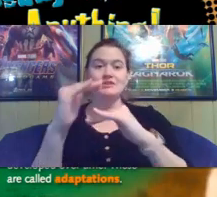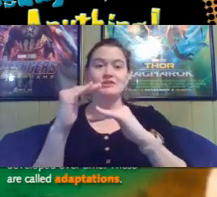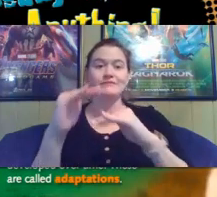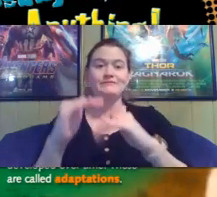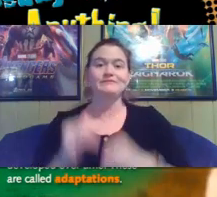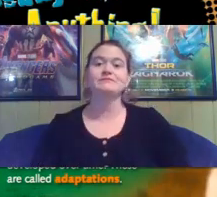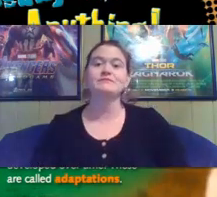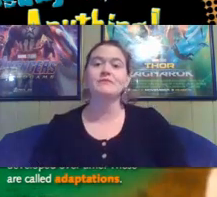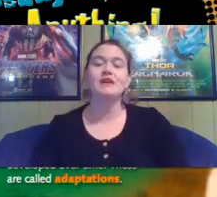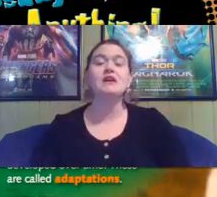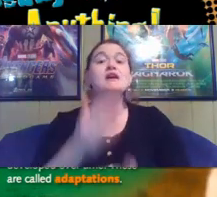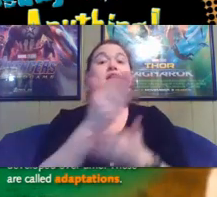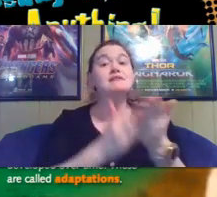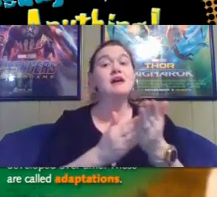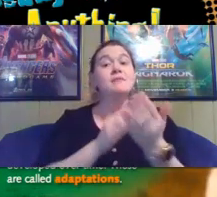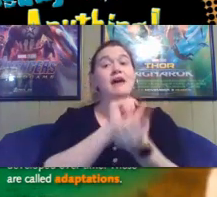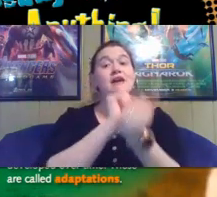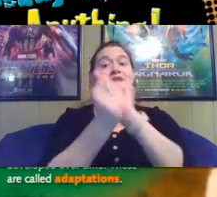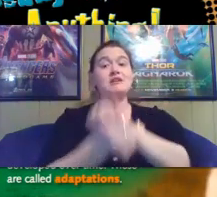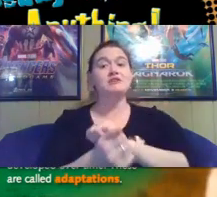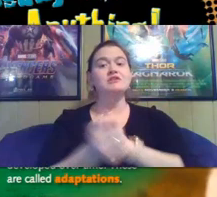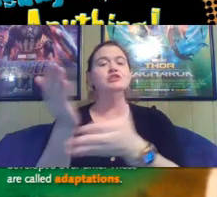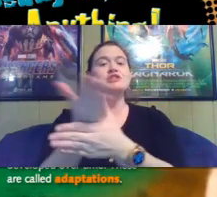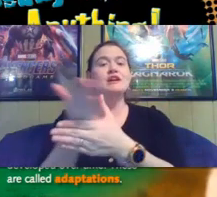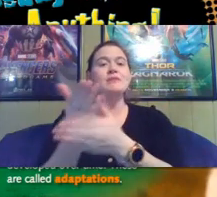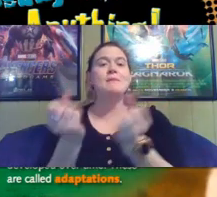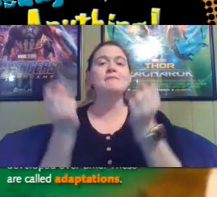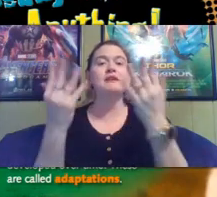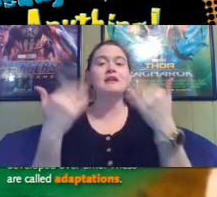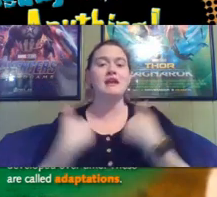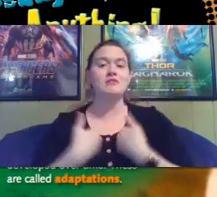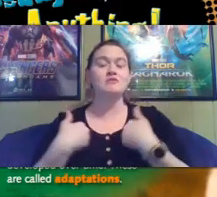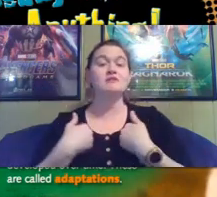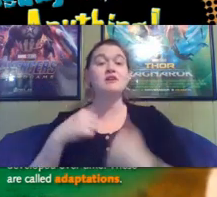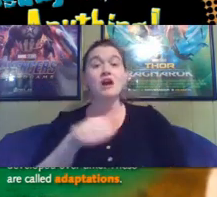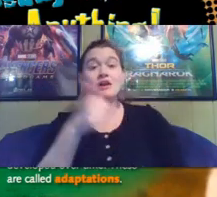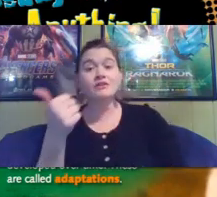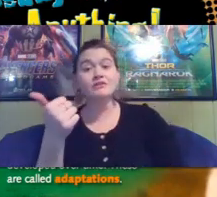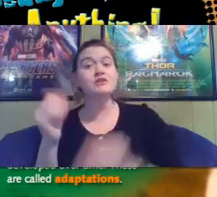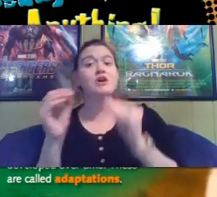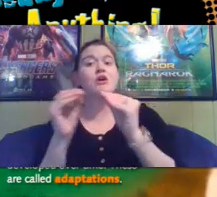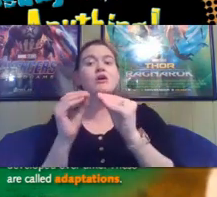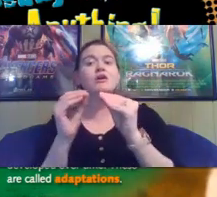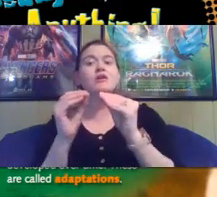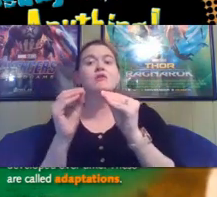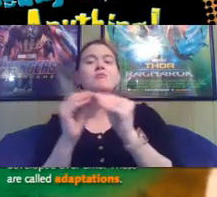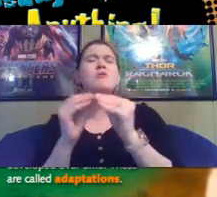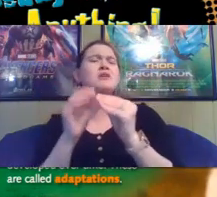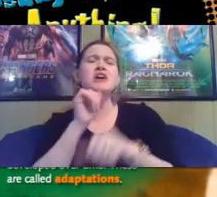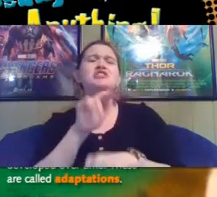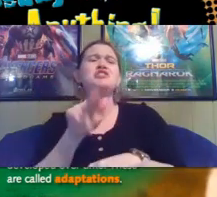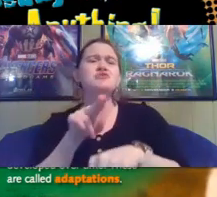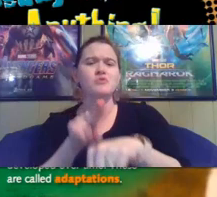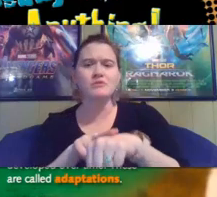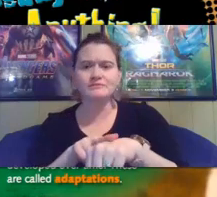in the desert. Some adaptations are shared by many animals. Others are